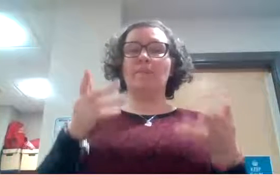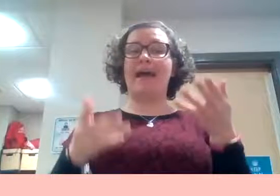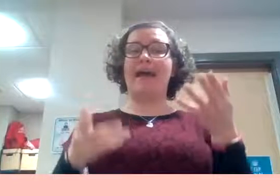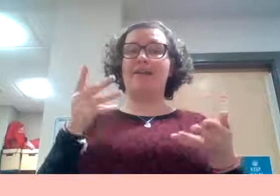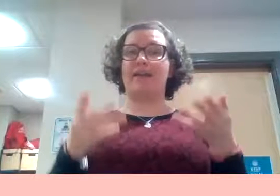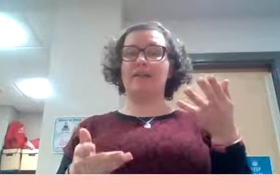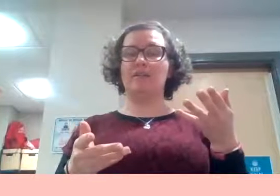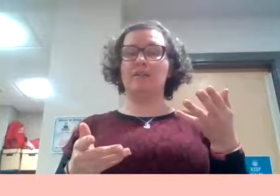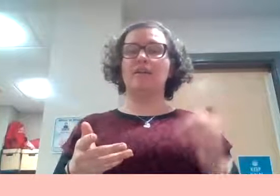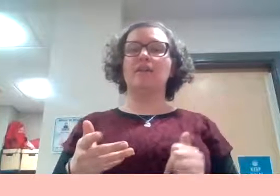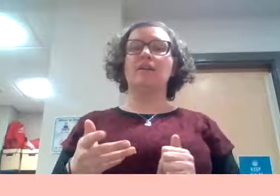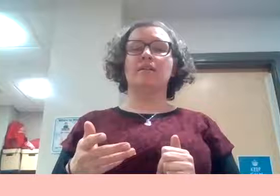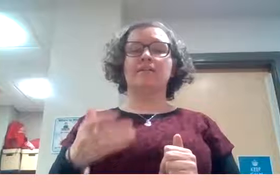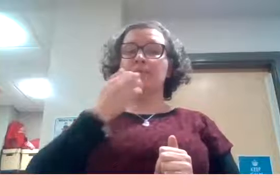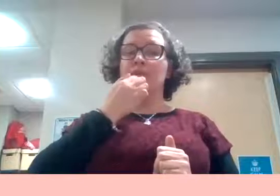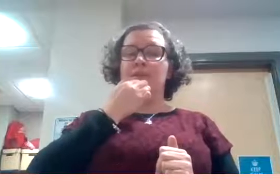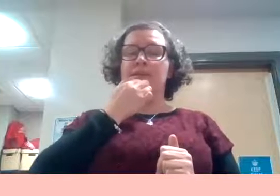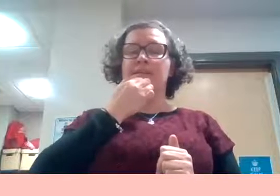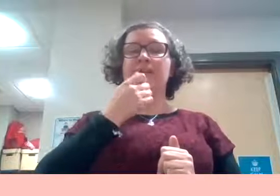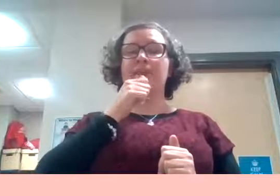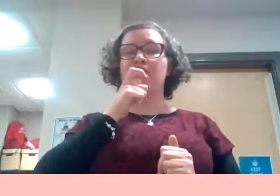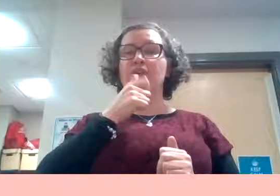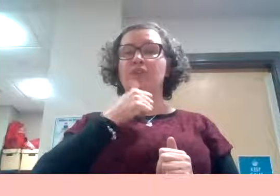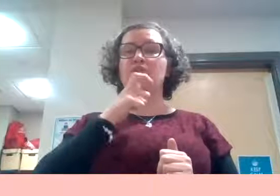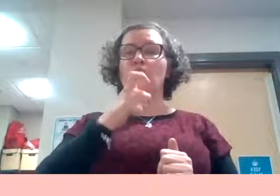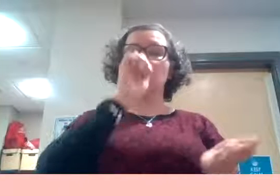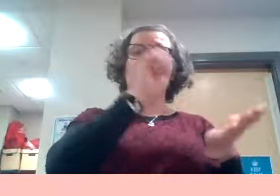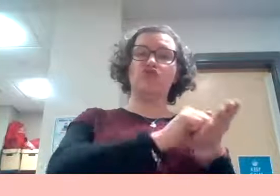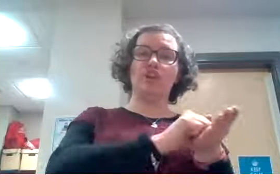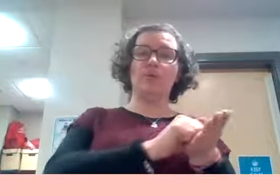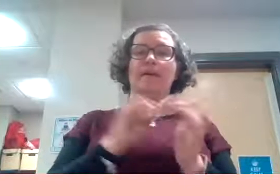when you're comparing some numbers, they